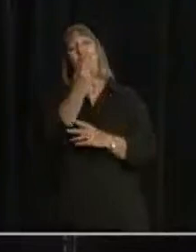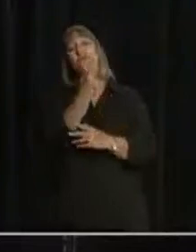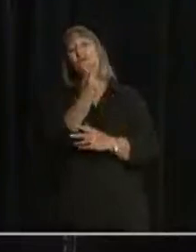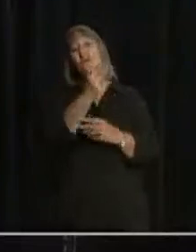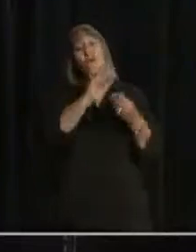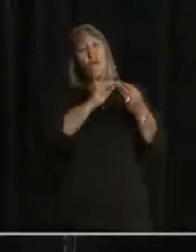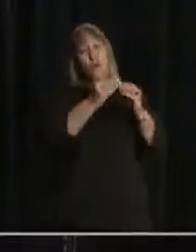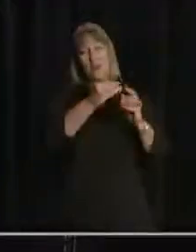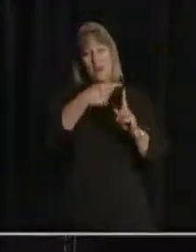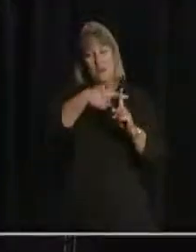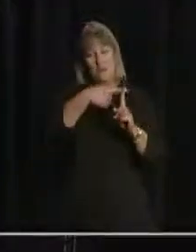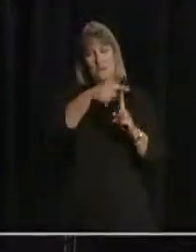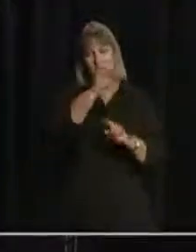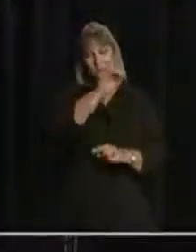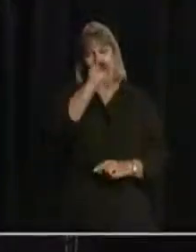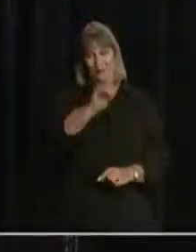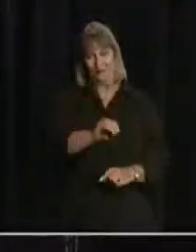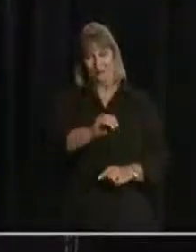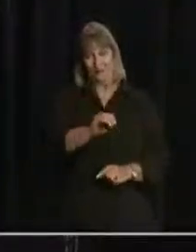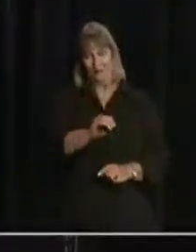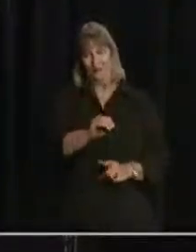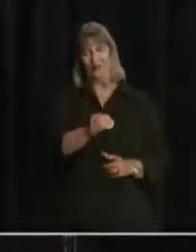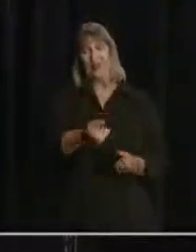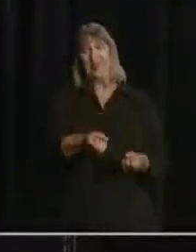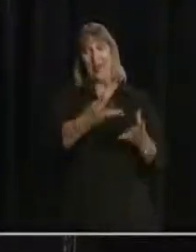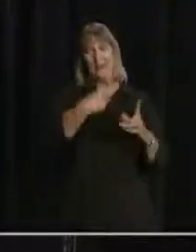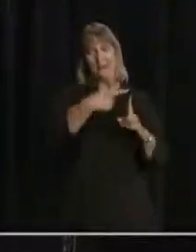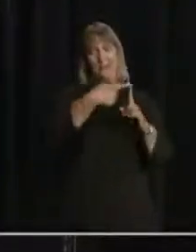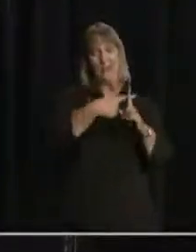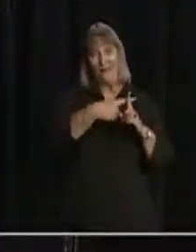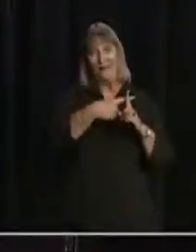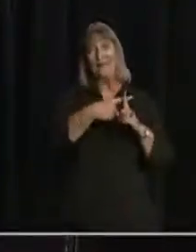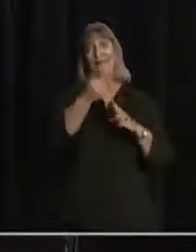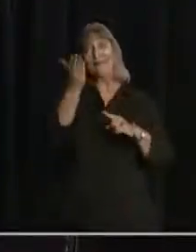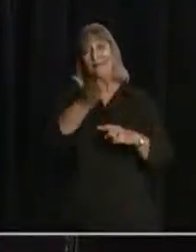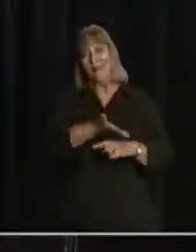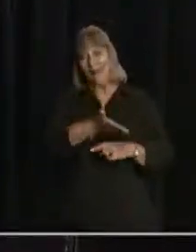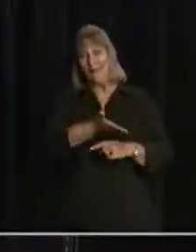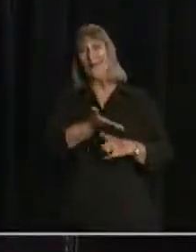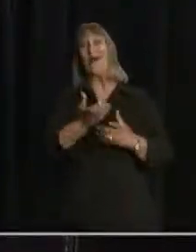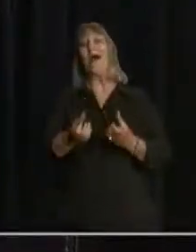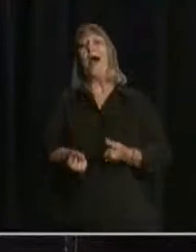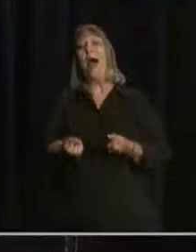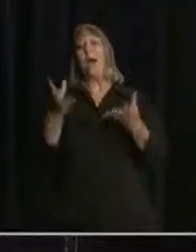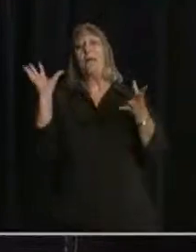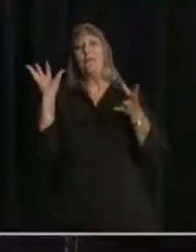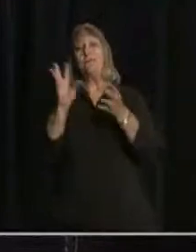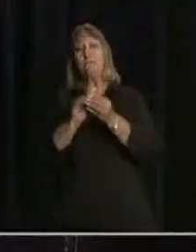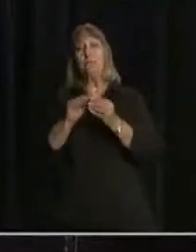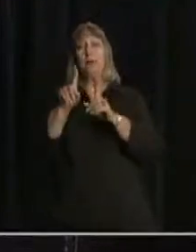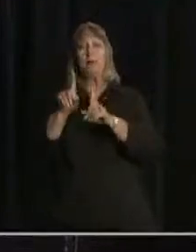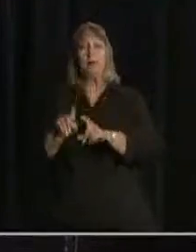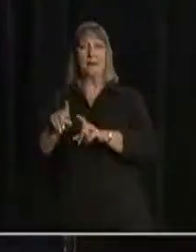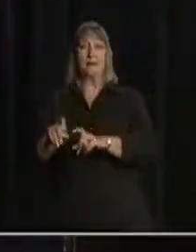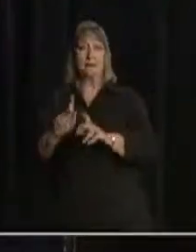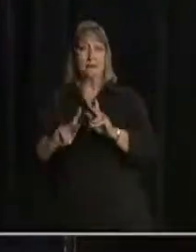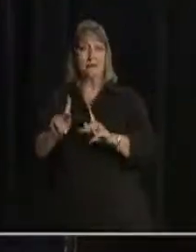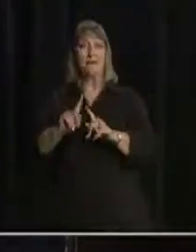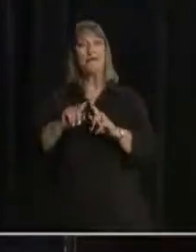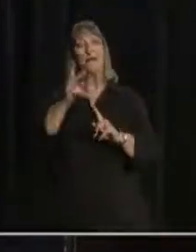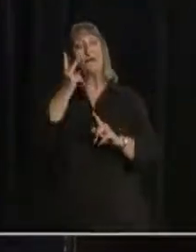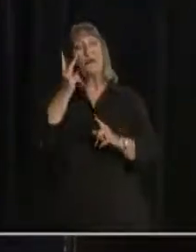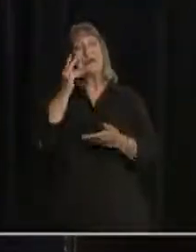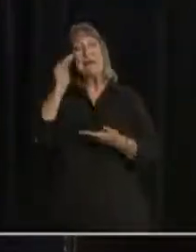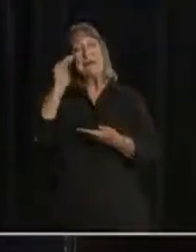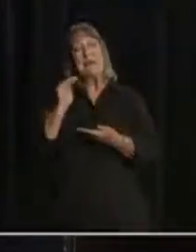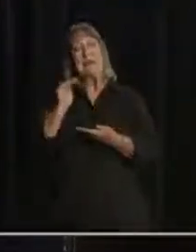terms of the positivity rate, but we are pleased to see at least some nominal improvement in terms of what we're seeing with the hospitalizations. Just know